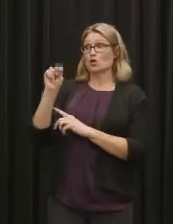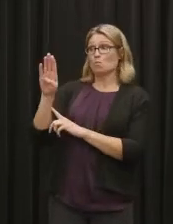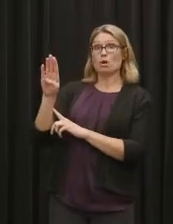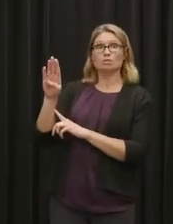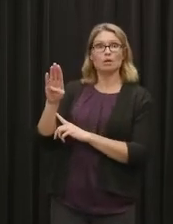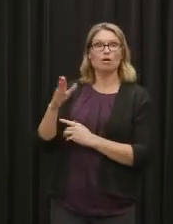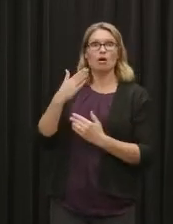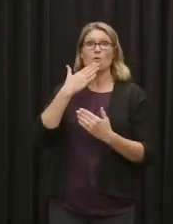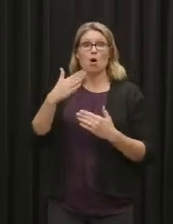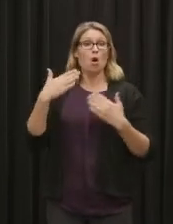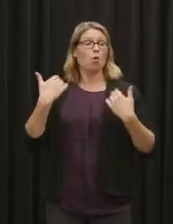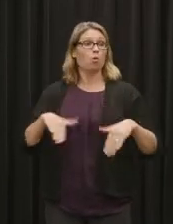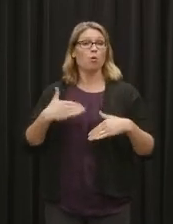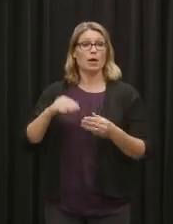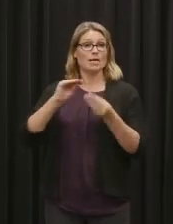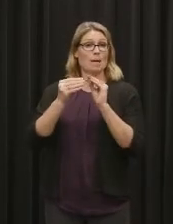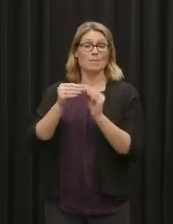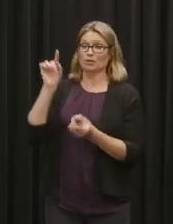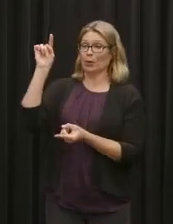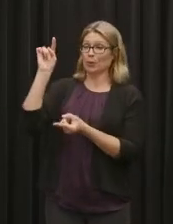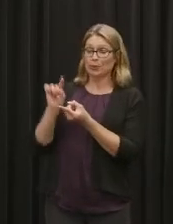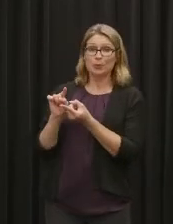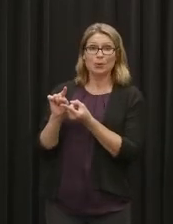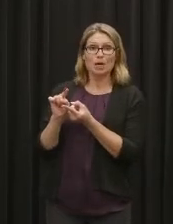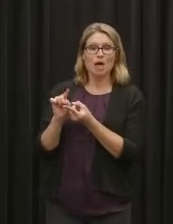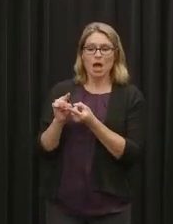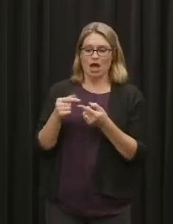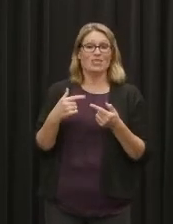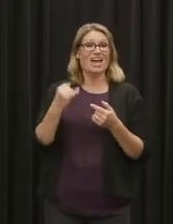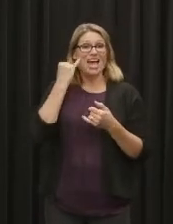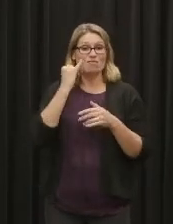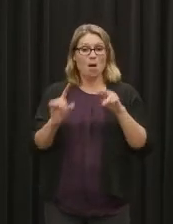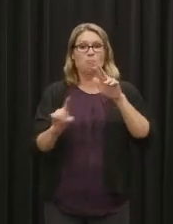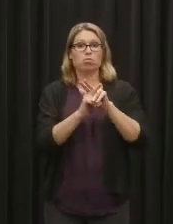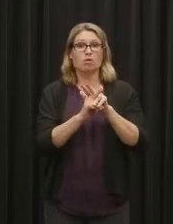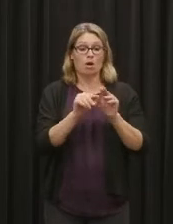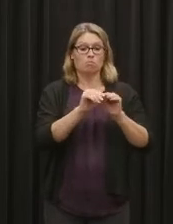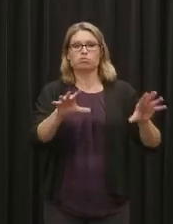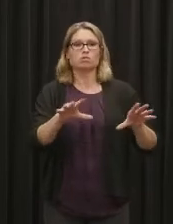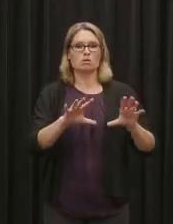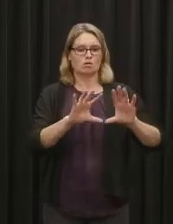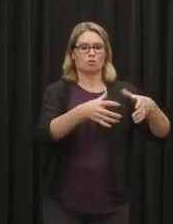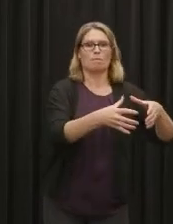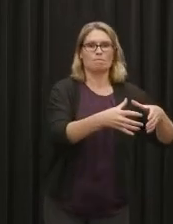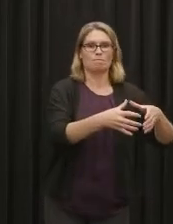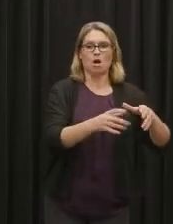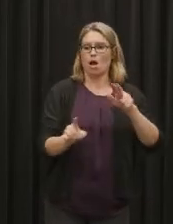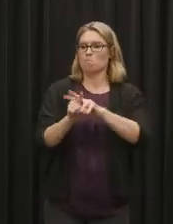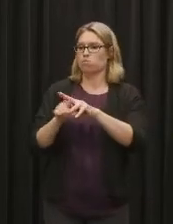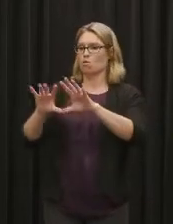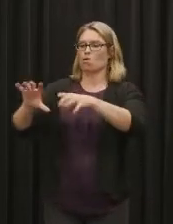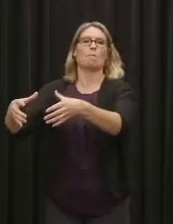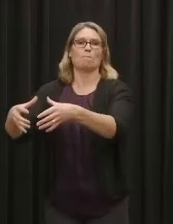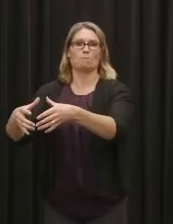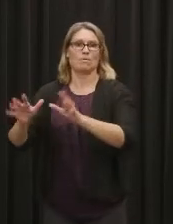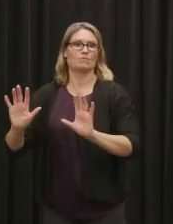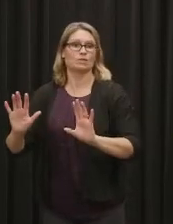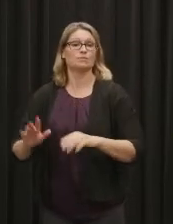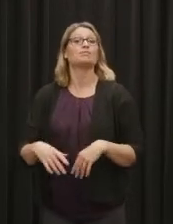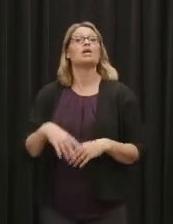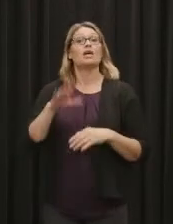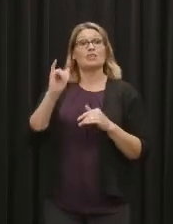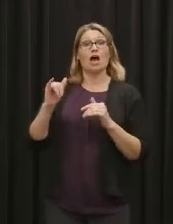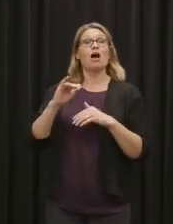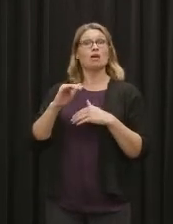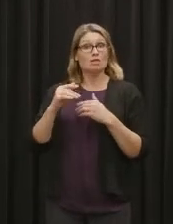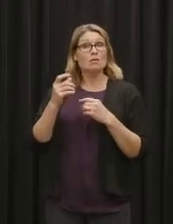our case numbers low and keeping outbreaks contained when they do happen. While we have had to transition zones to the